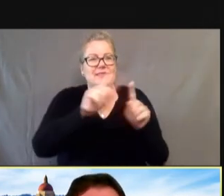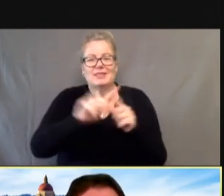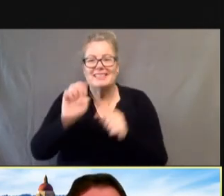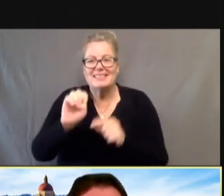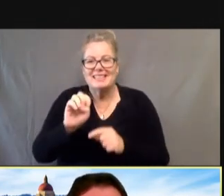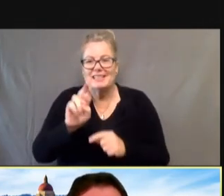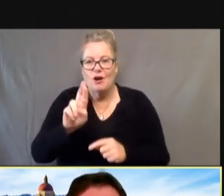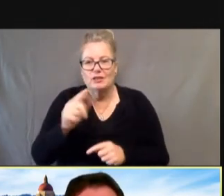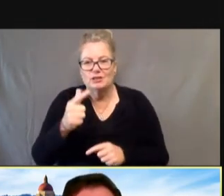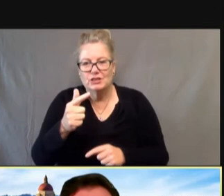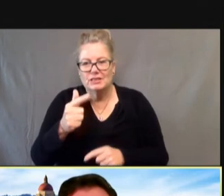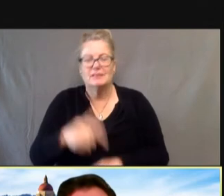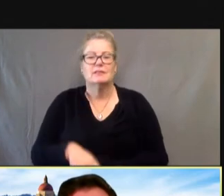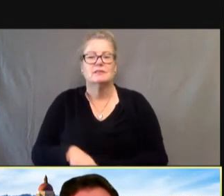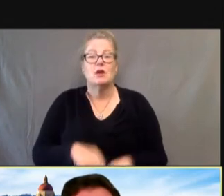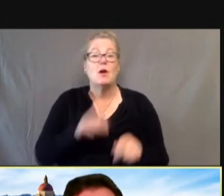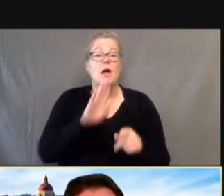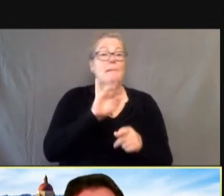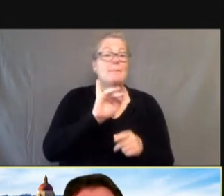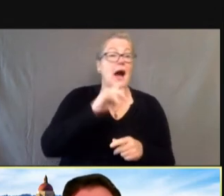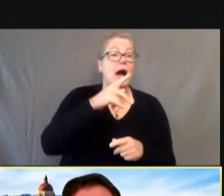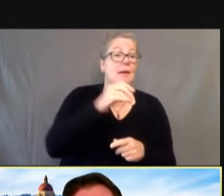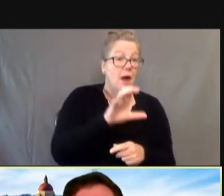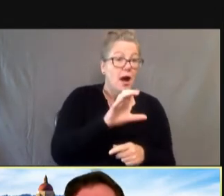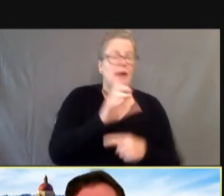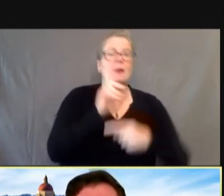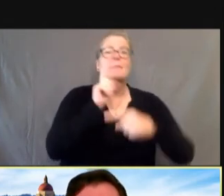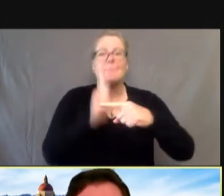between being BIPOC and having a disability.